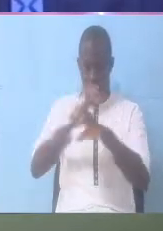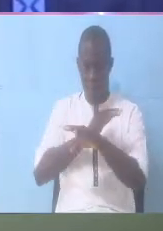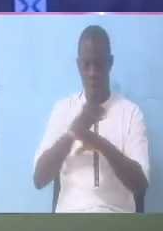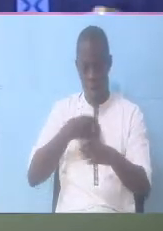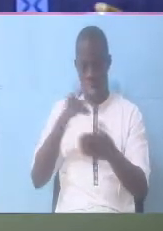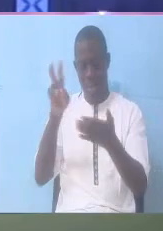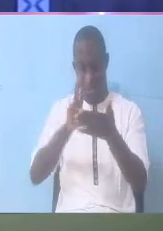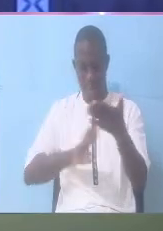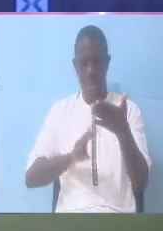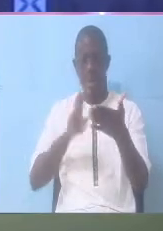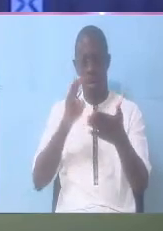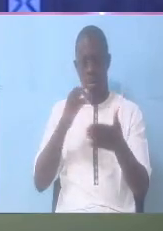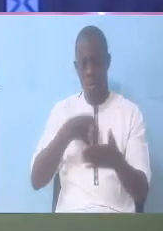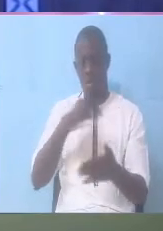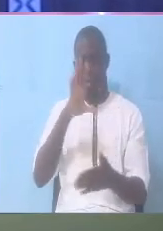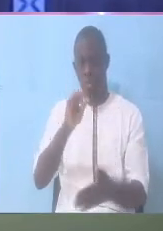Yes.